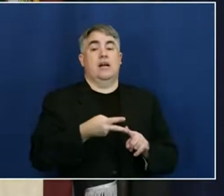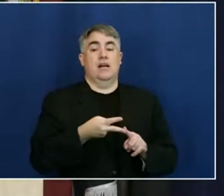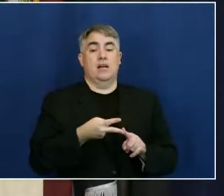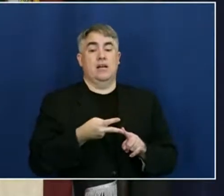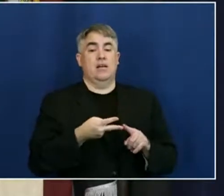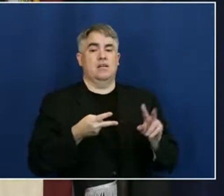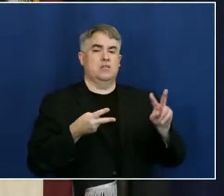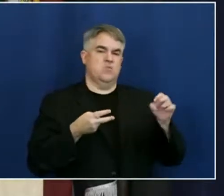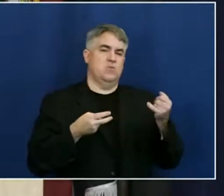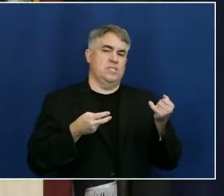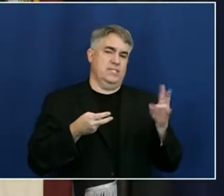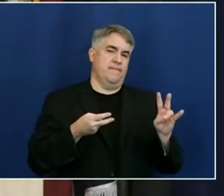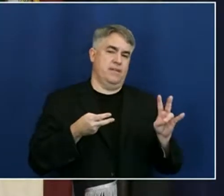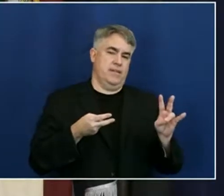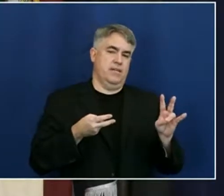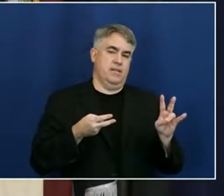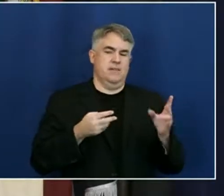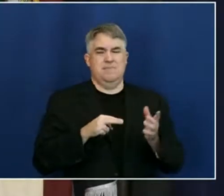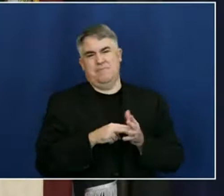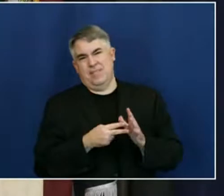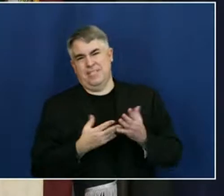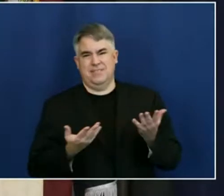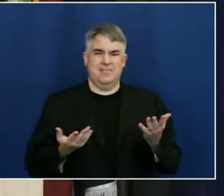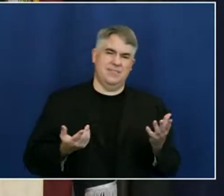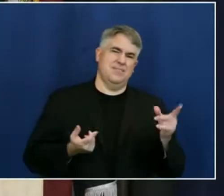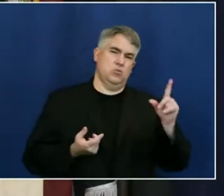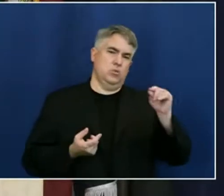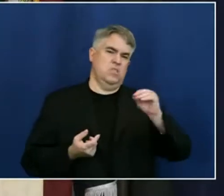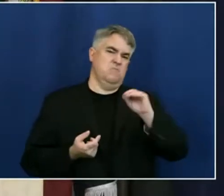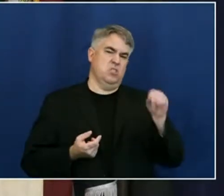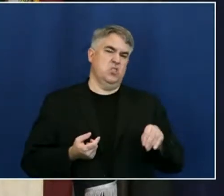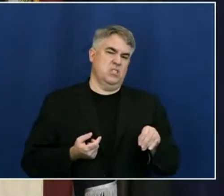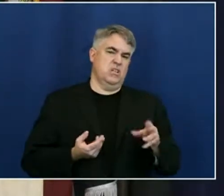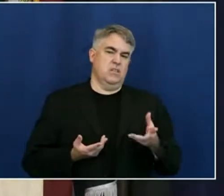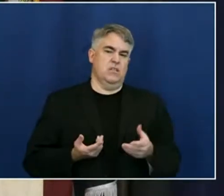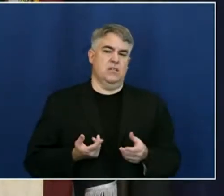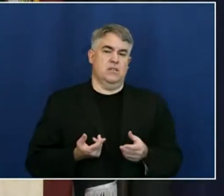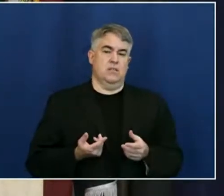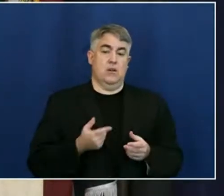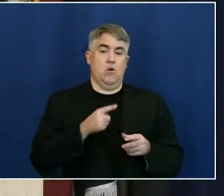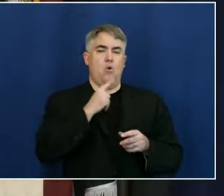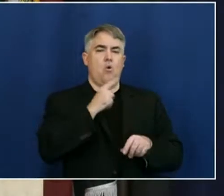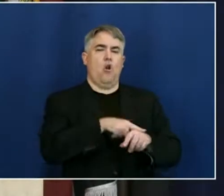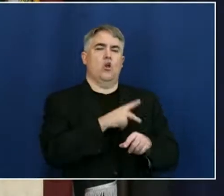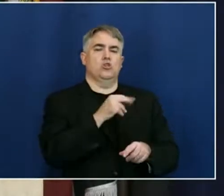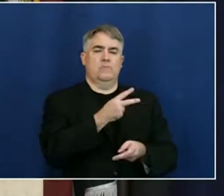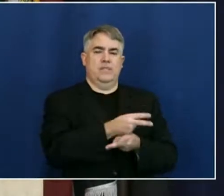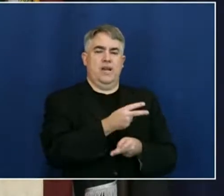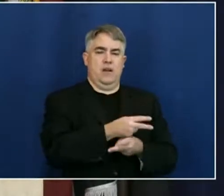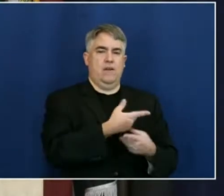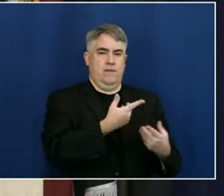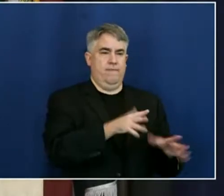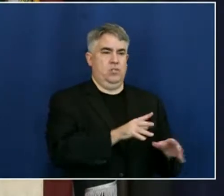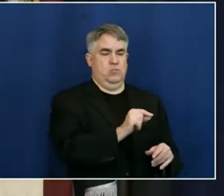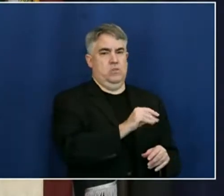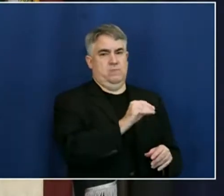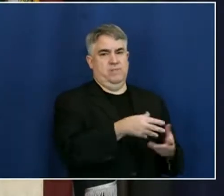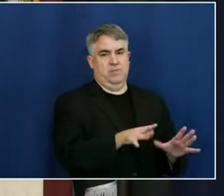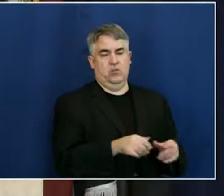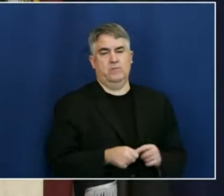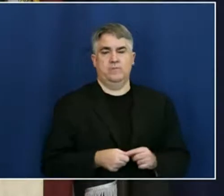217 which represents about 20% of long-term care facilities have received the second dose. For skilled